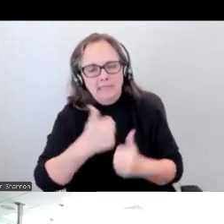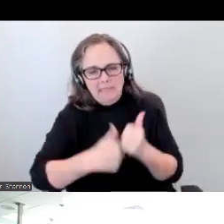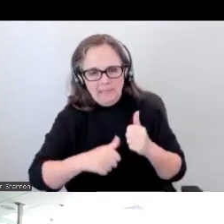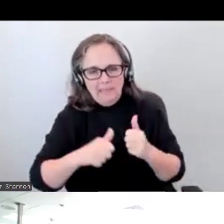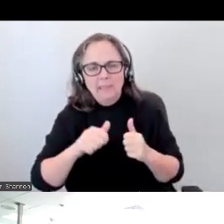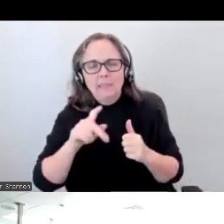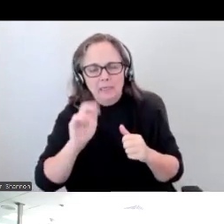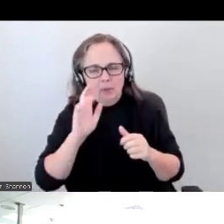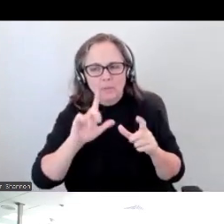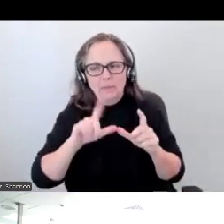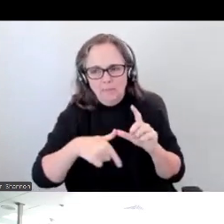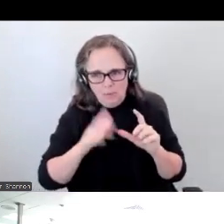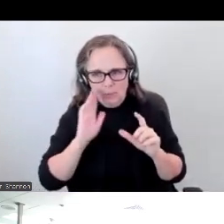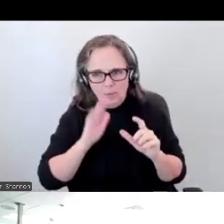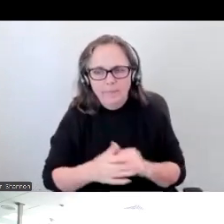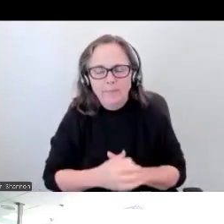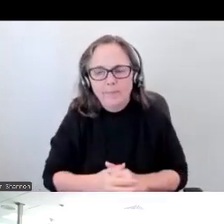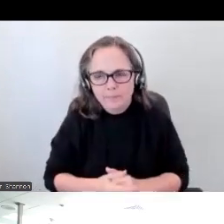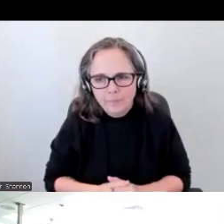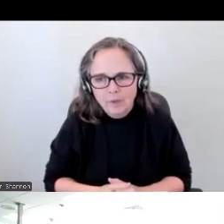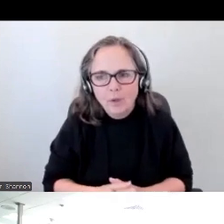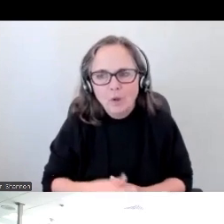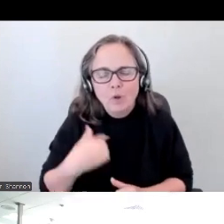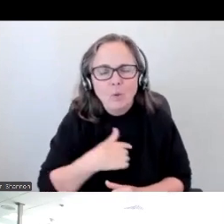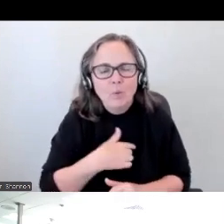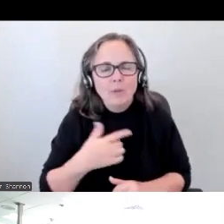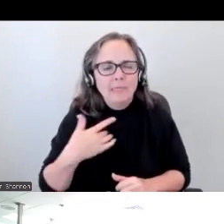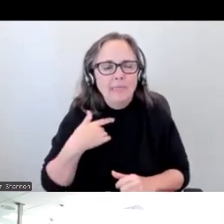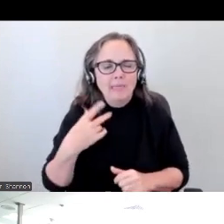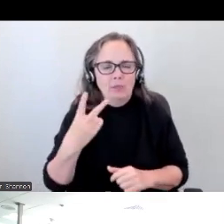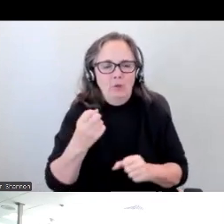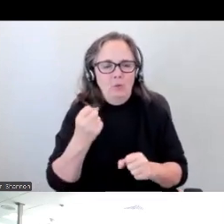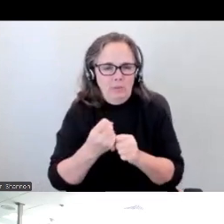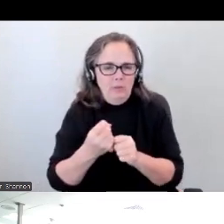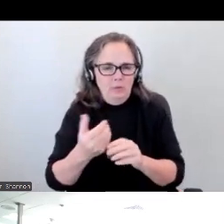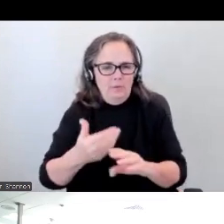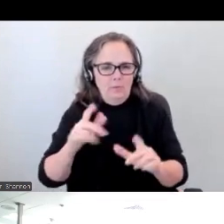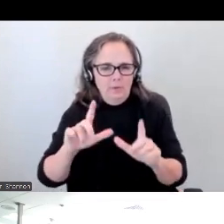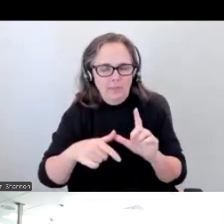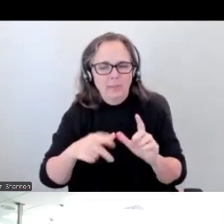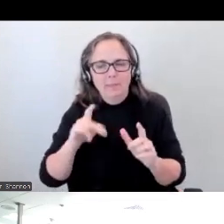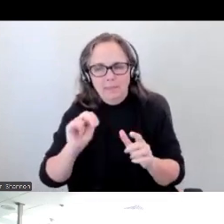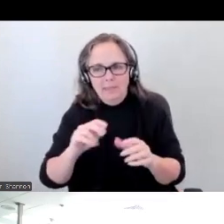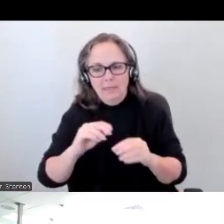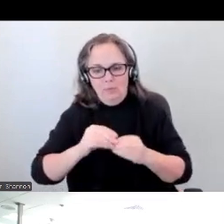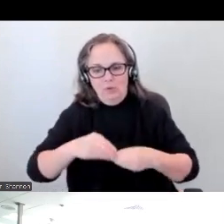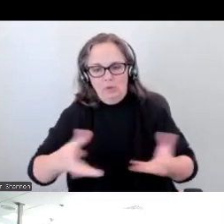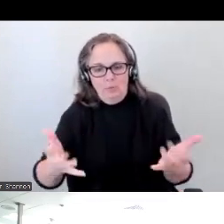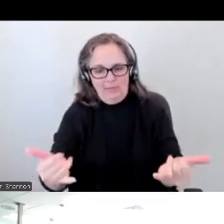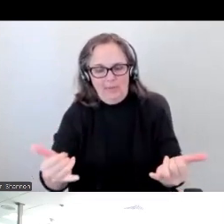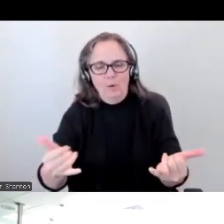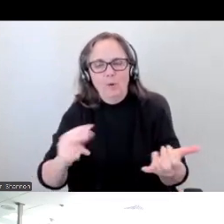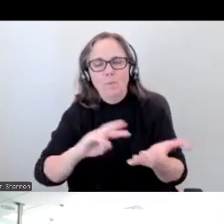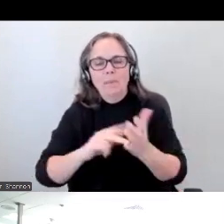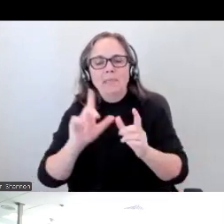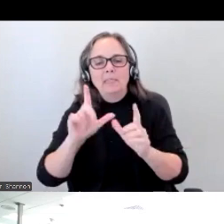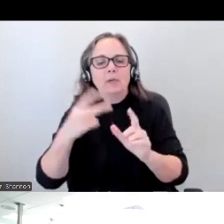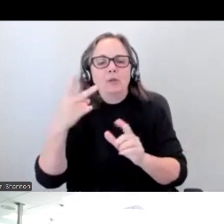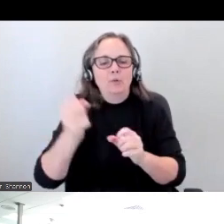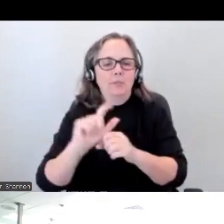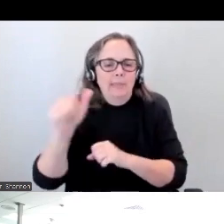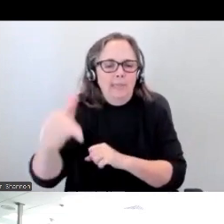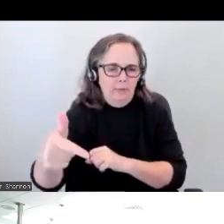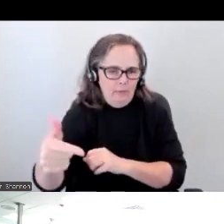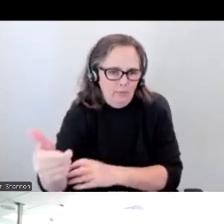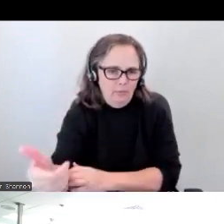date, and we are usually 2 years ahead of the expiration date. So the kits that we're distributing now do not expire to the